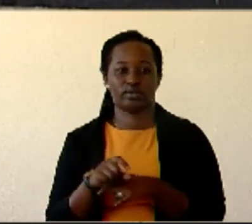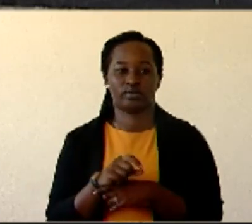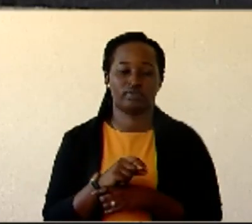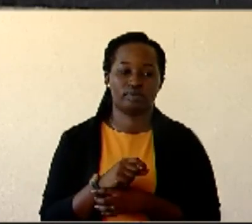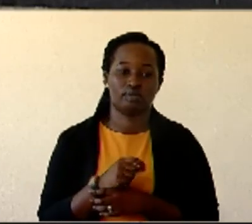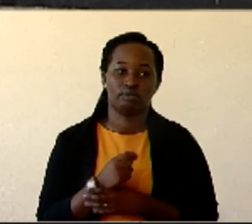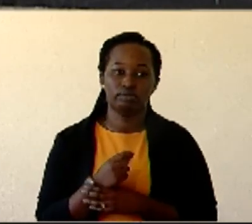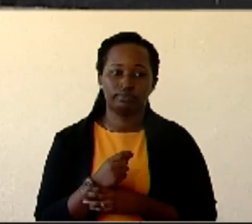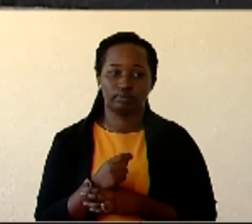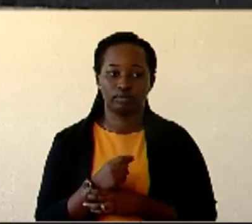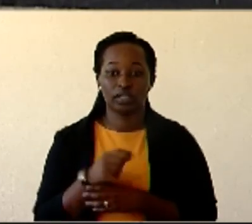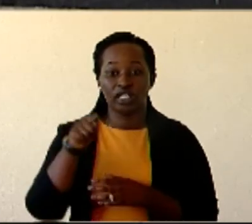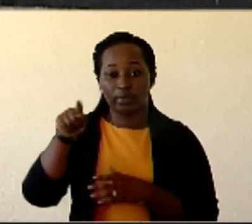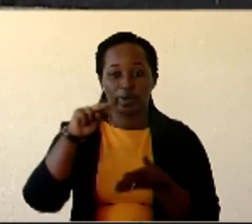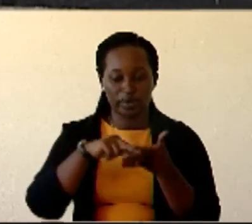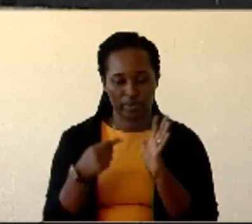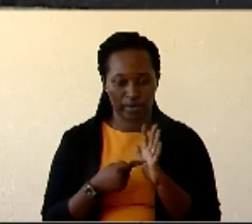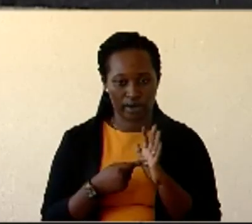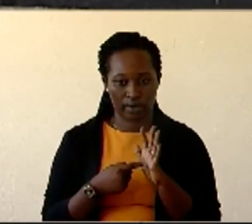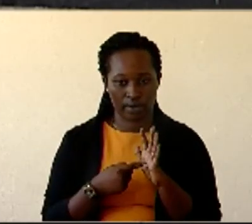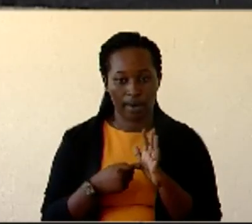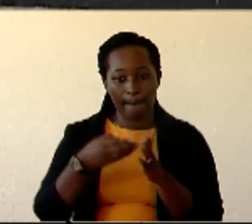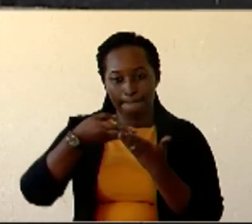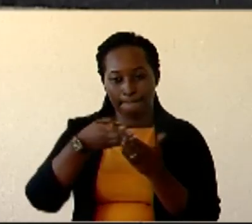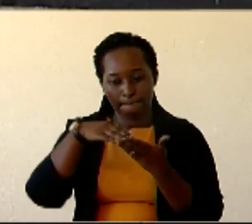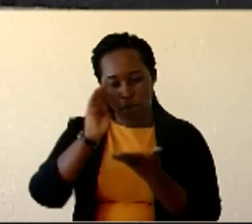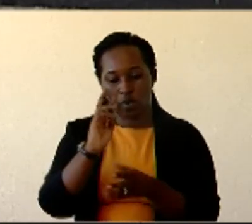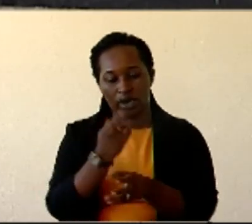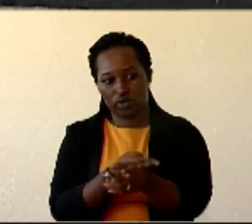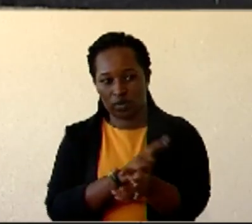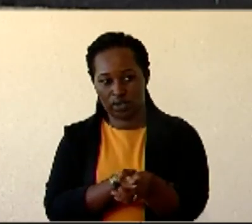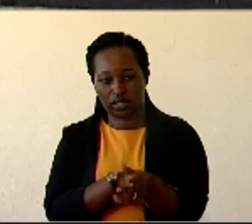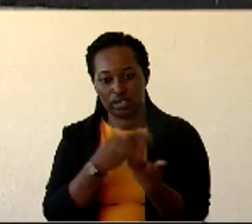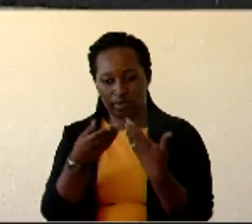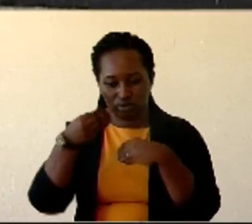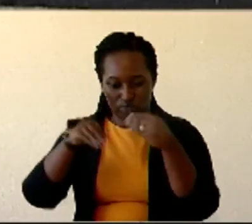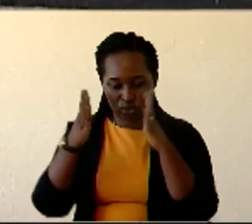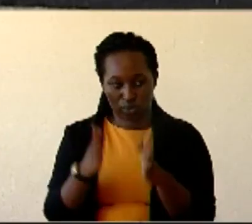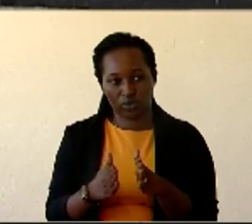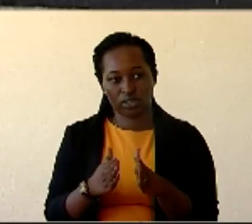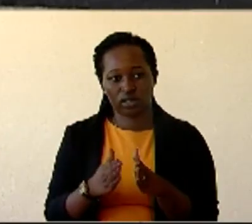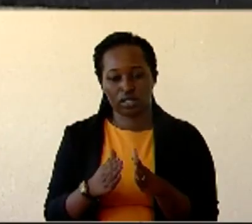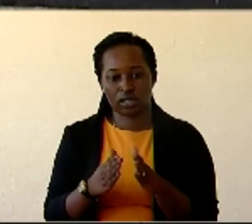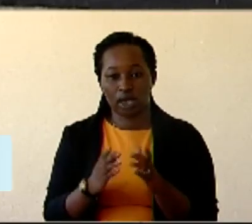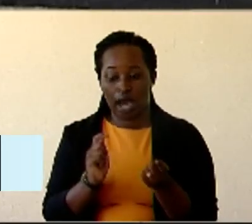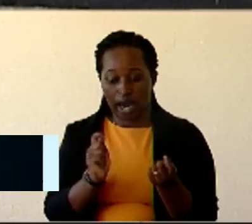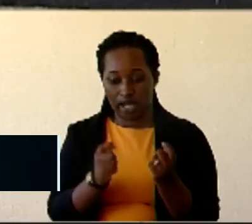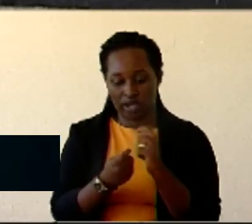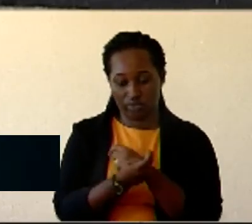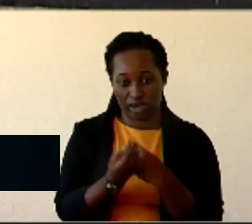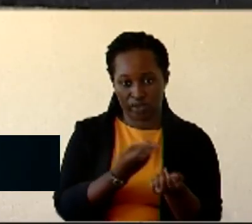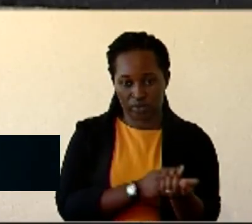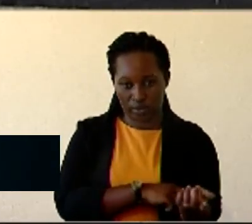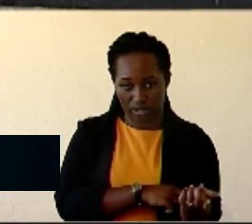of beans. That means more resources or producers here or sellers will divert the resources